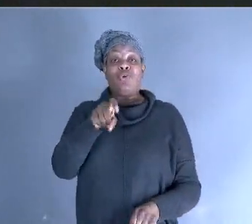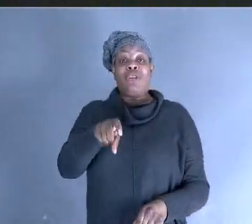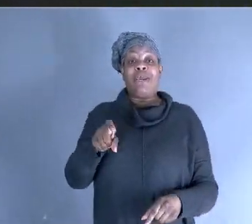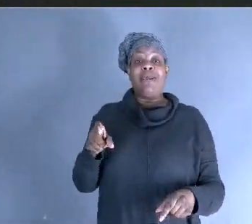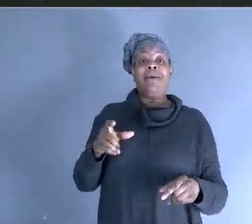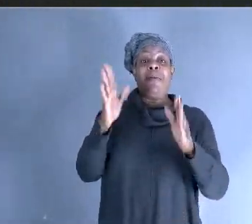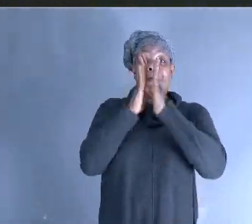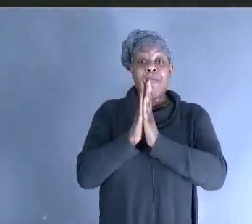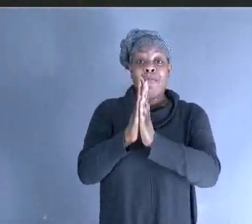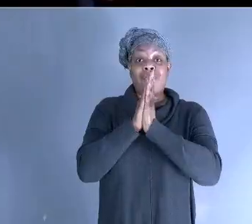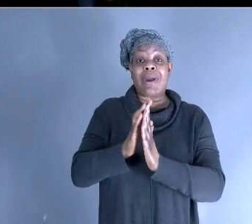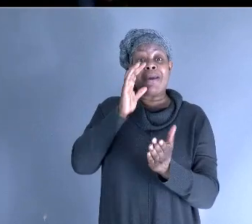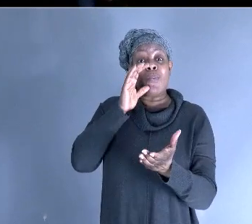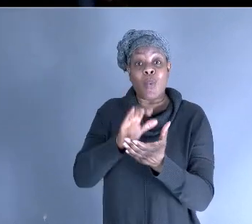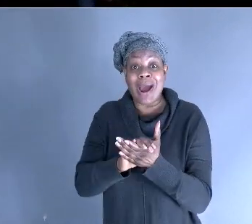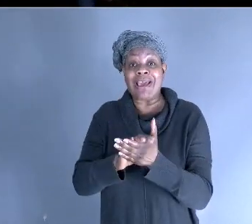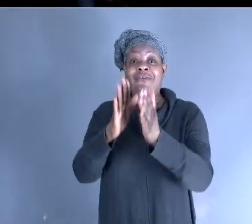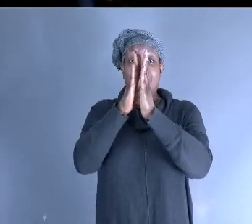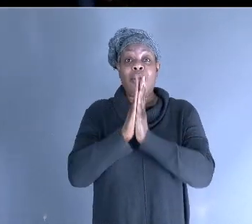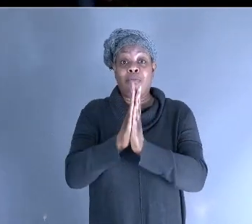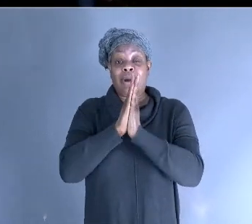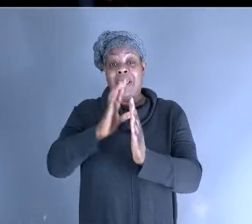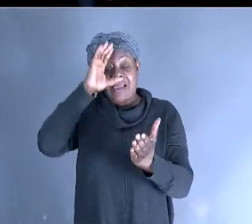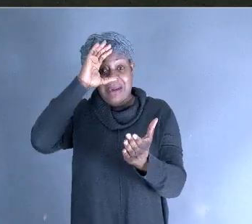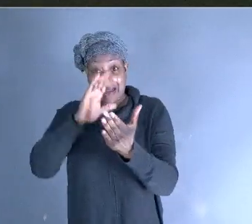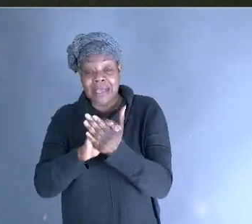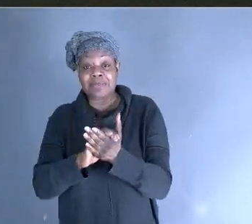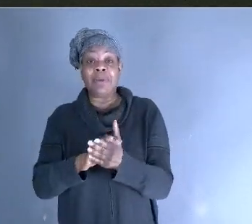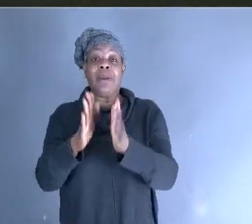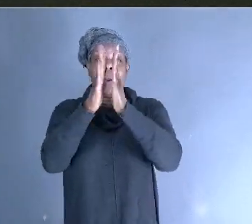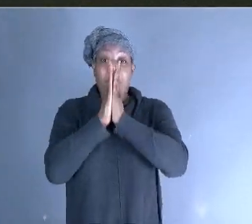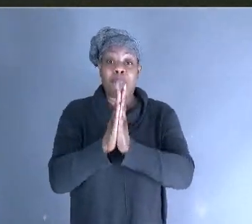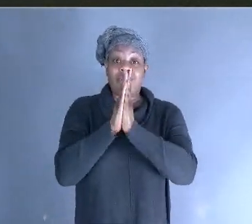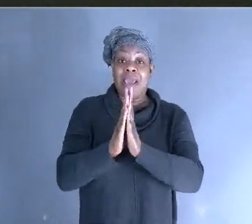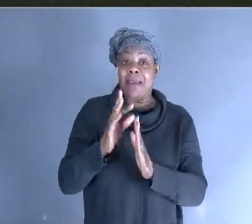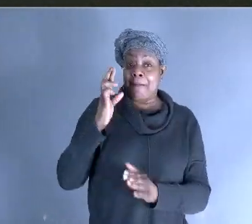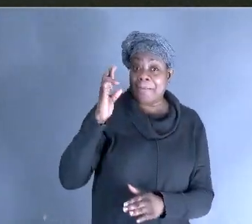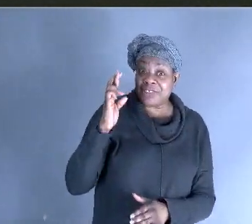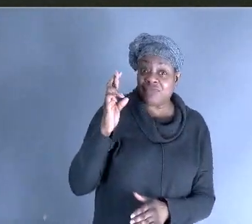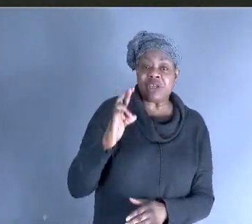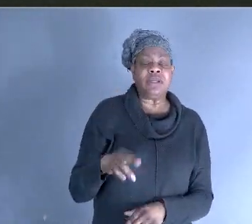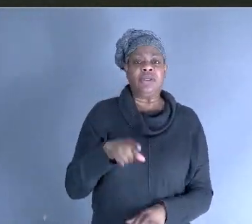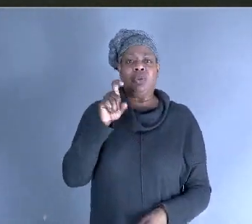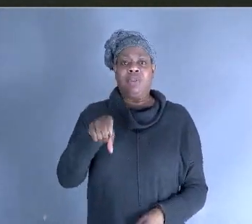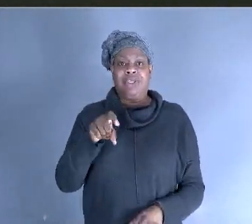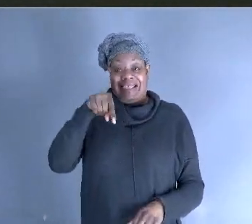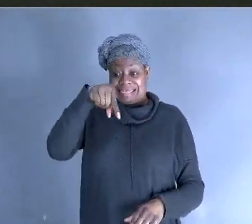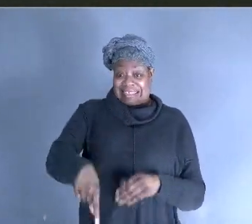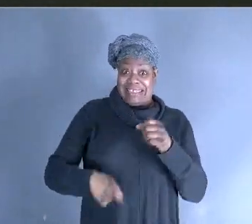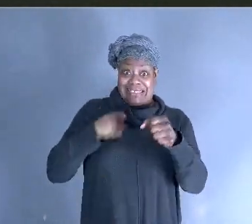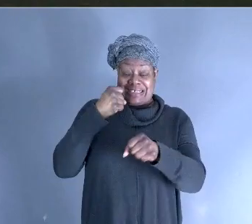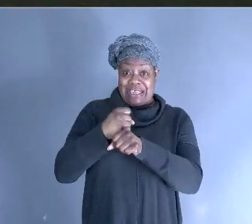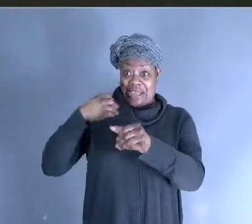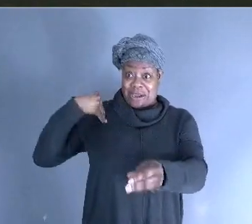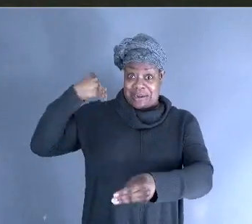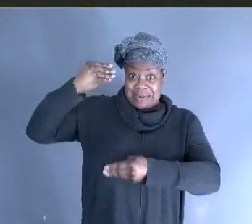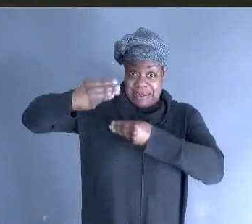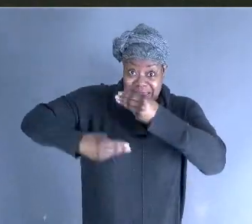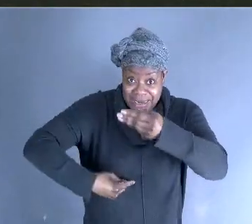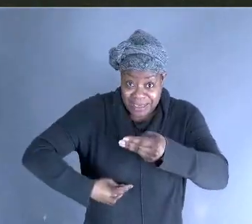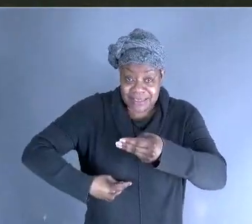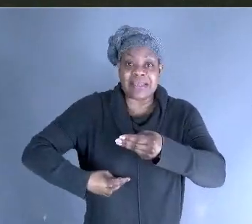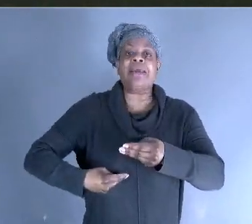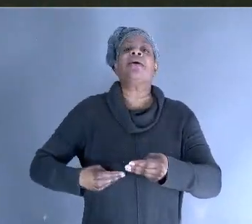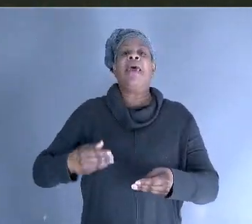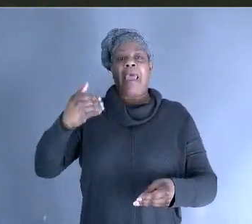praying husband. You need a praying best friend. And I prophesy to you that in the year of legacy, You will establish a legacy of